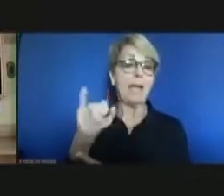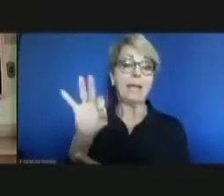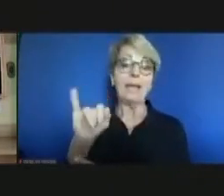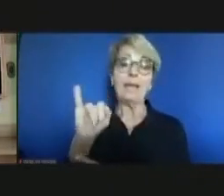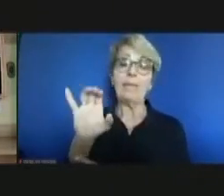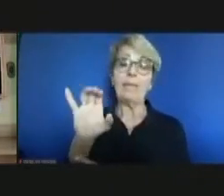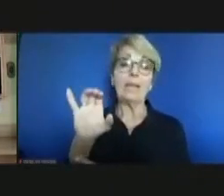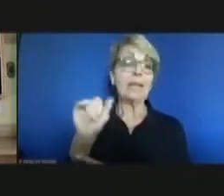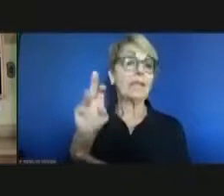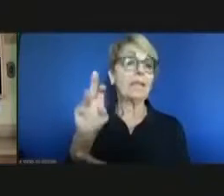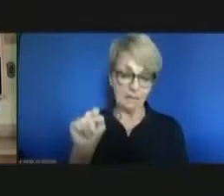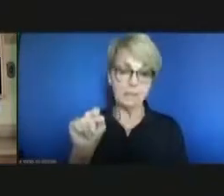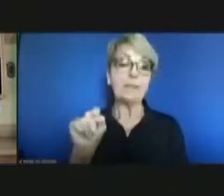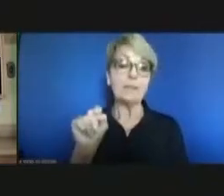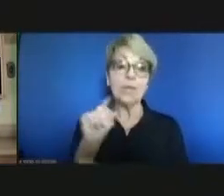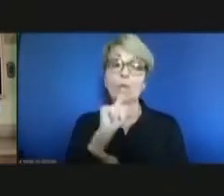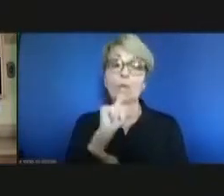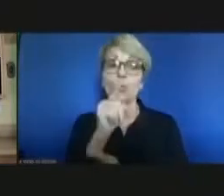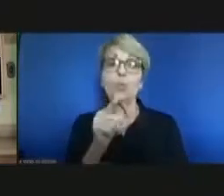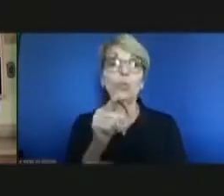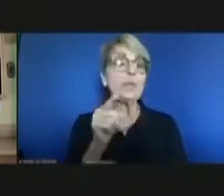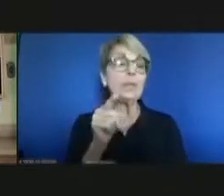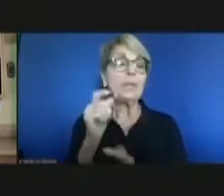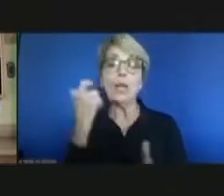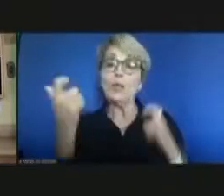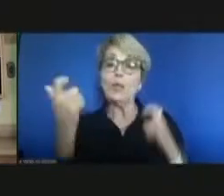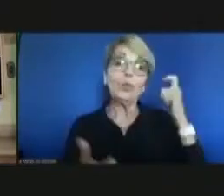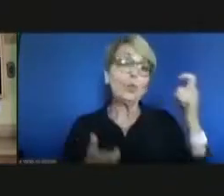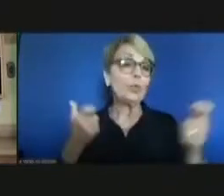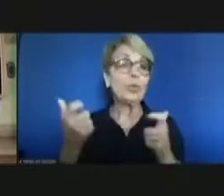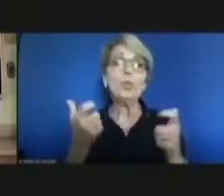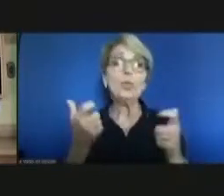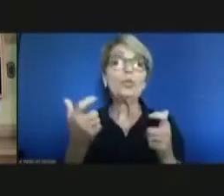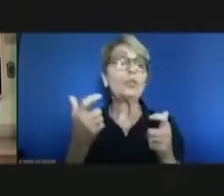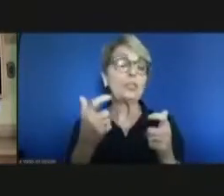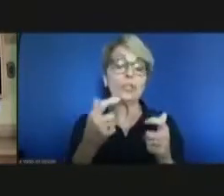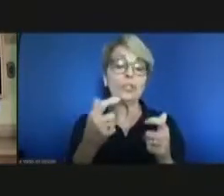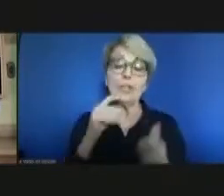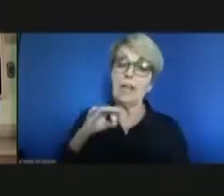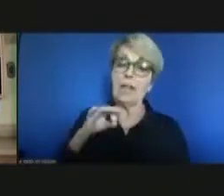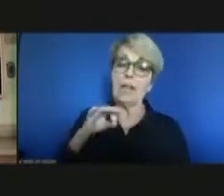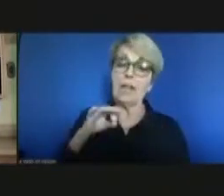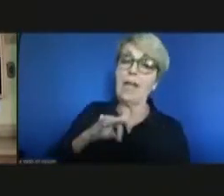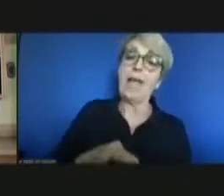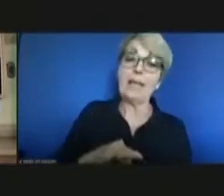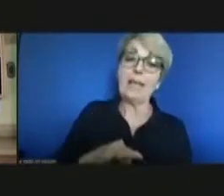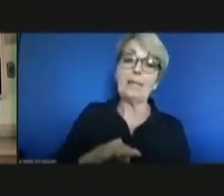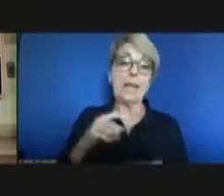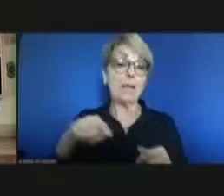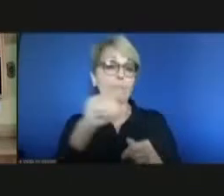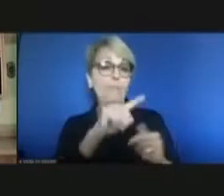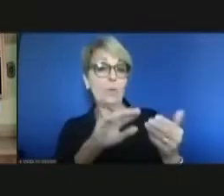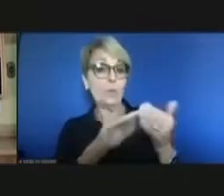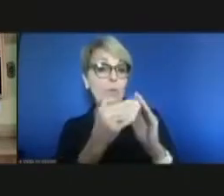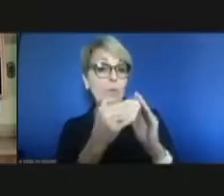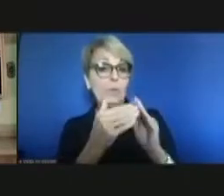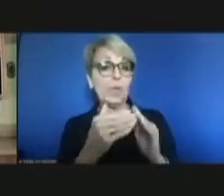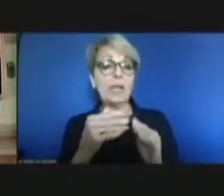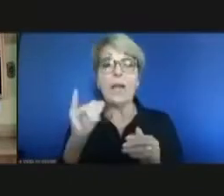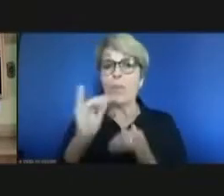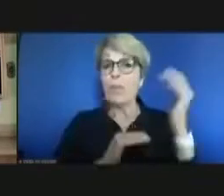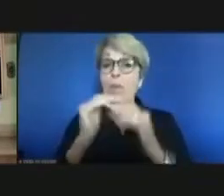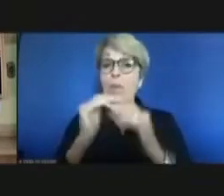is truly the largest, a huge communal asset. The building is beautiful.